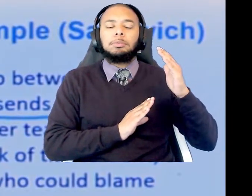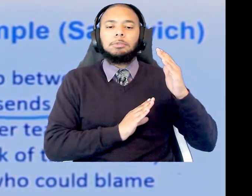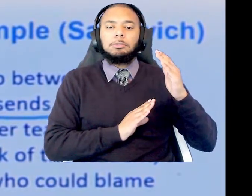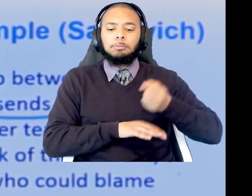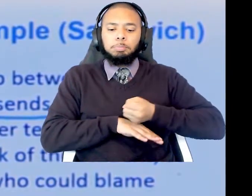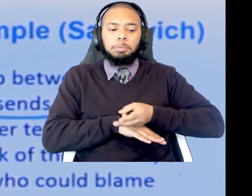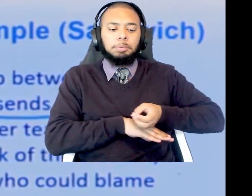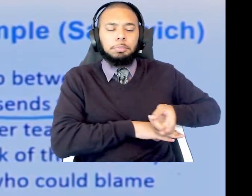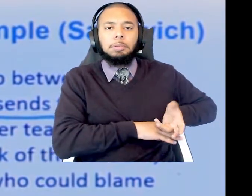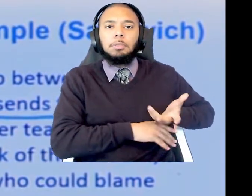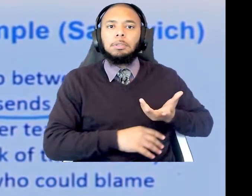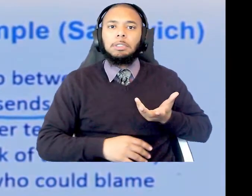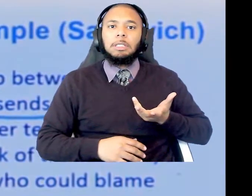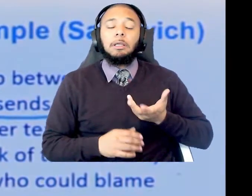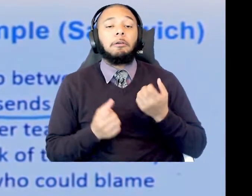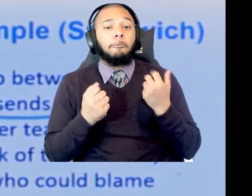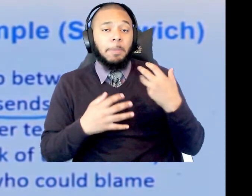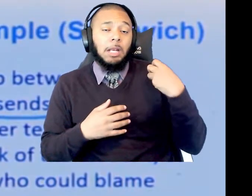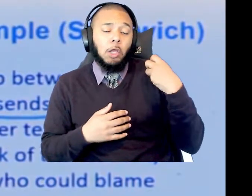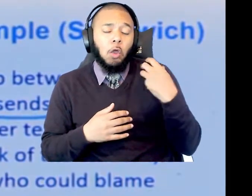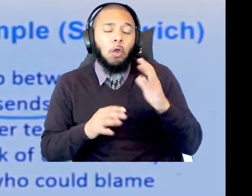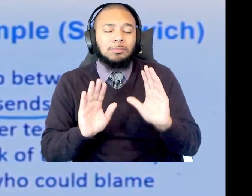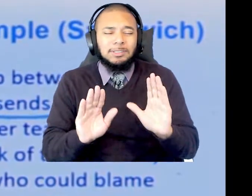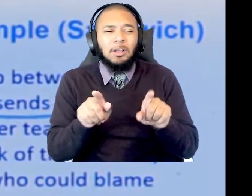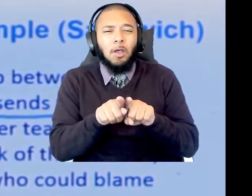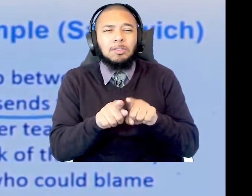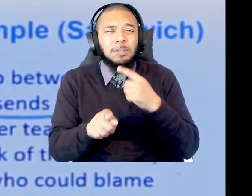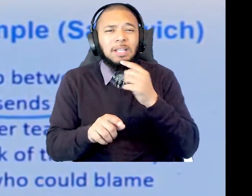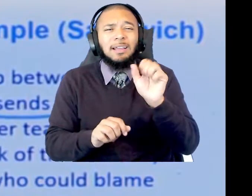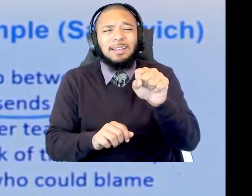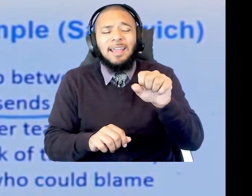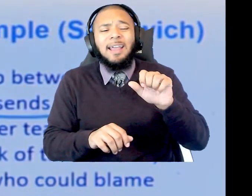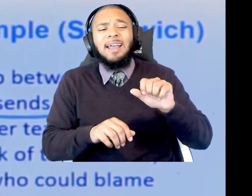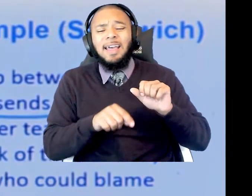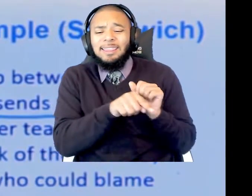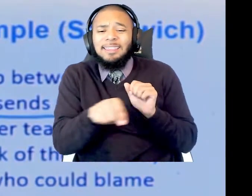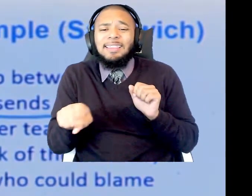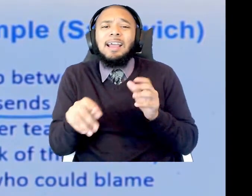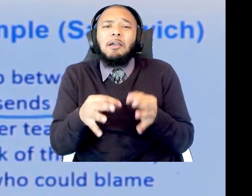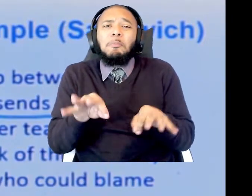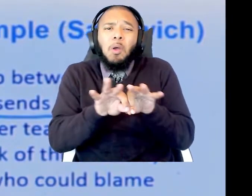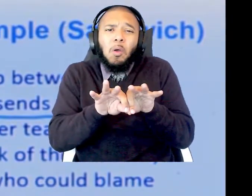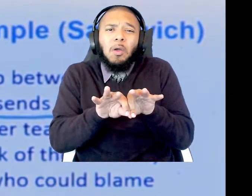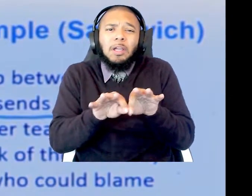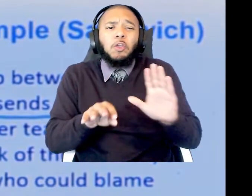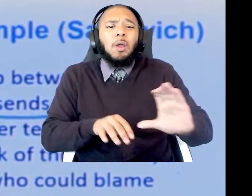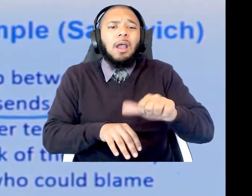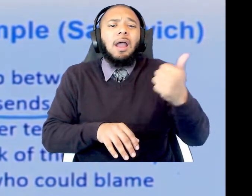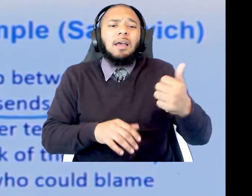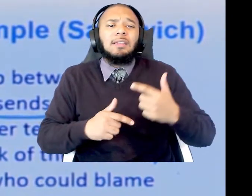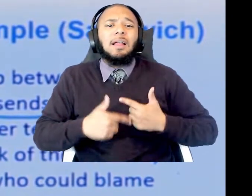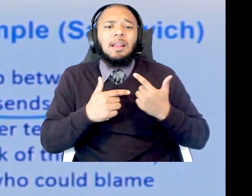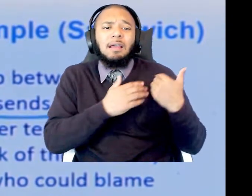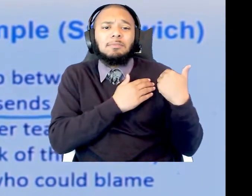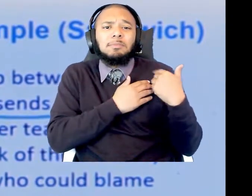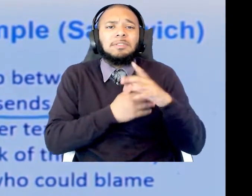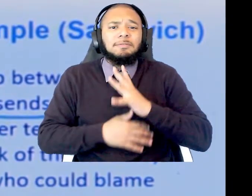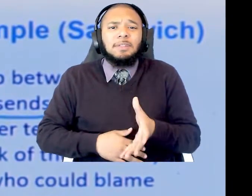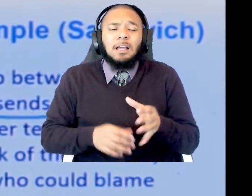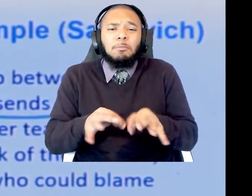Okay. Of course, many coaches claim that these other commitments are important, right? So that's still part of my data too, actually.